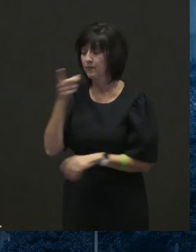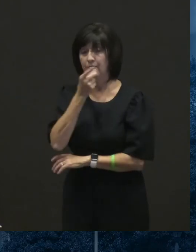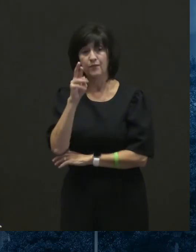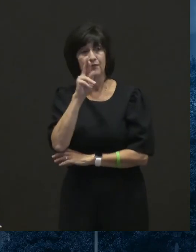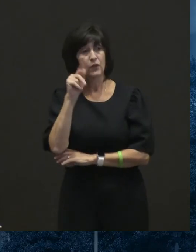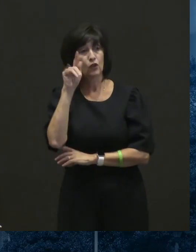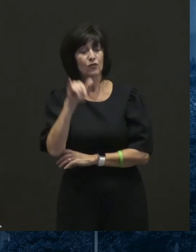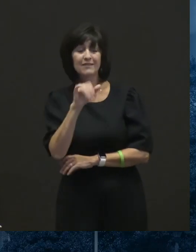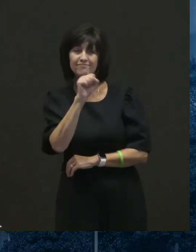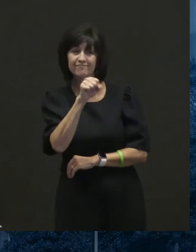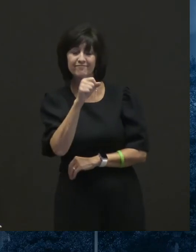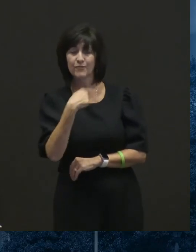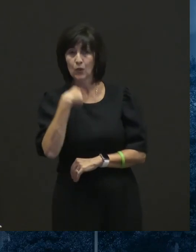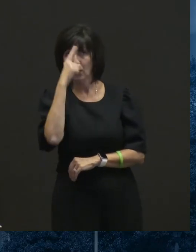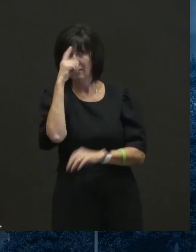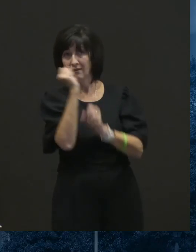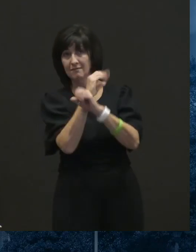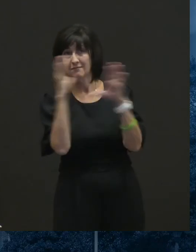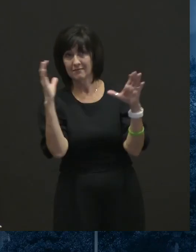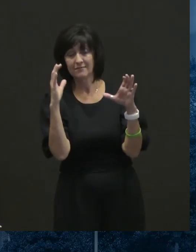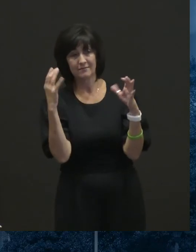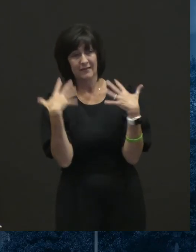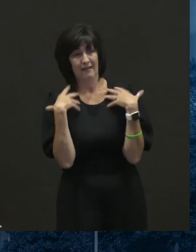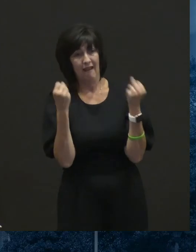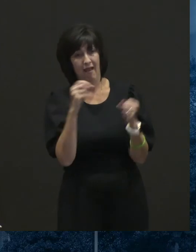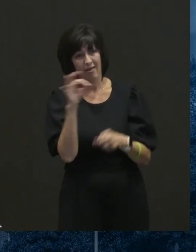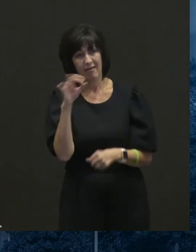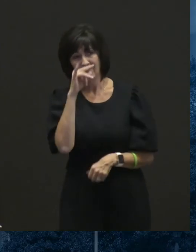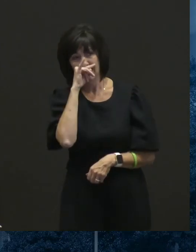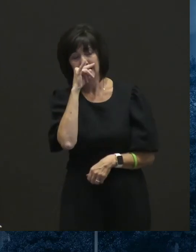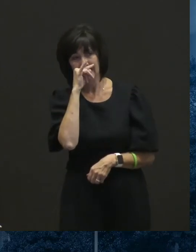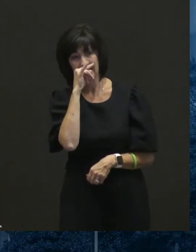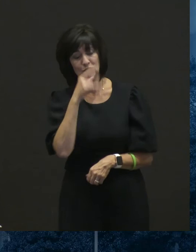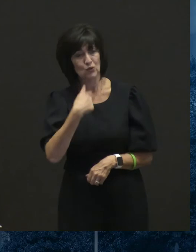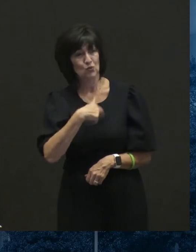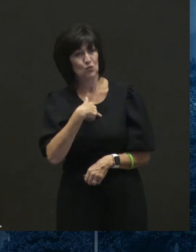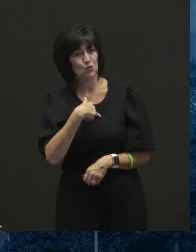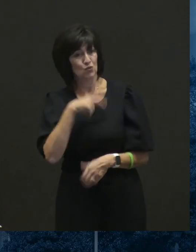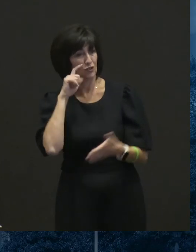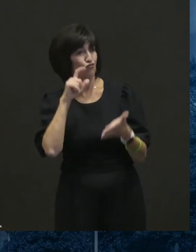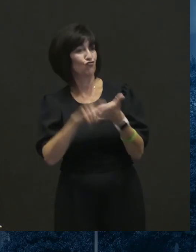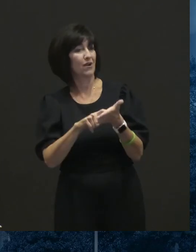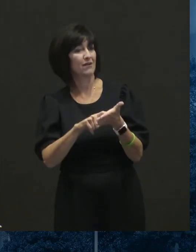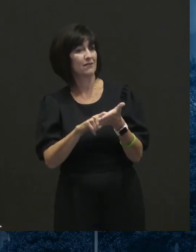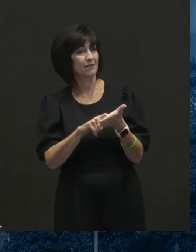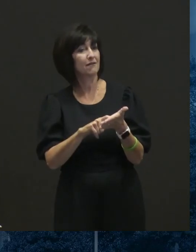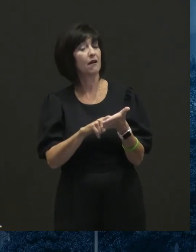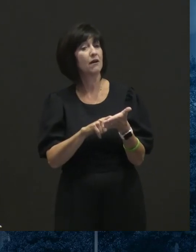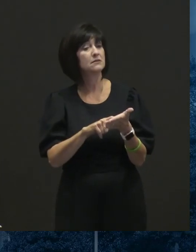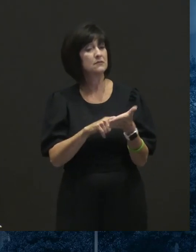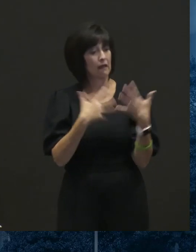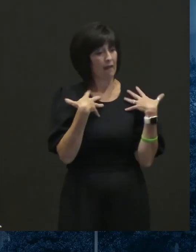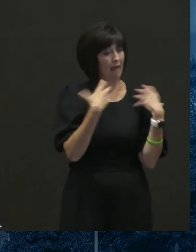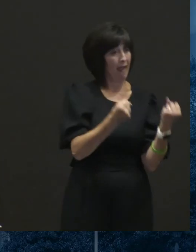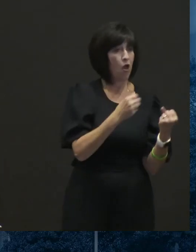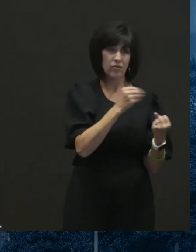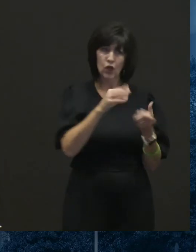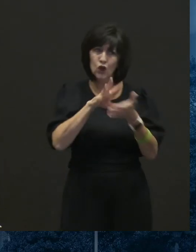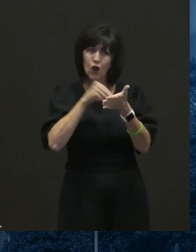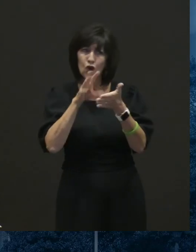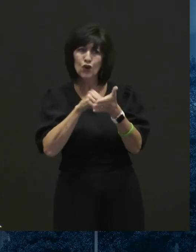kids, we also recognize how important learning is for good health. And